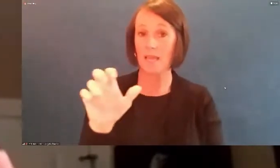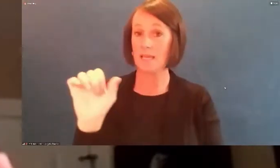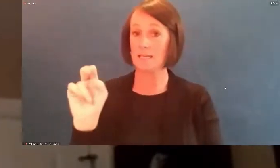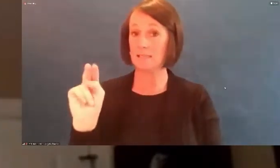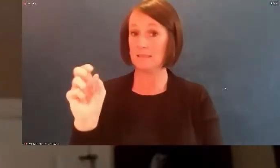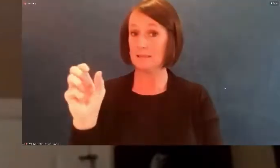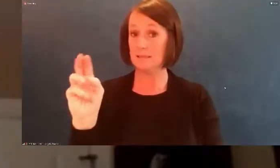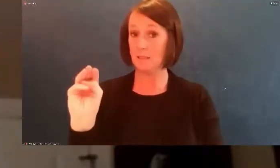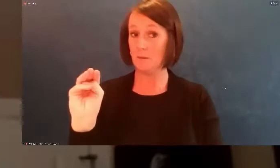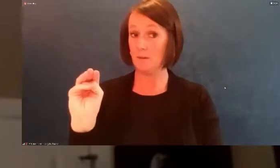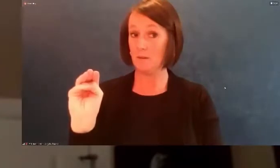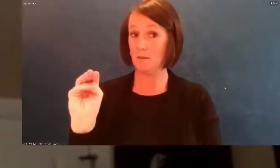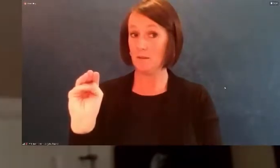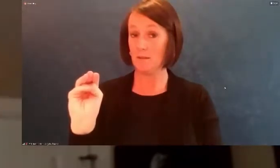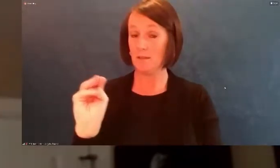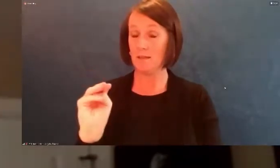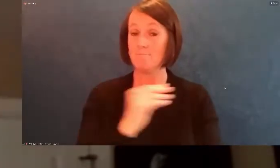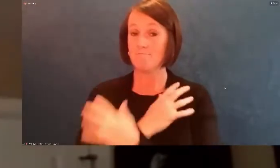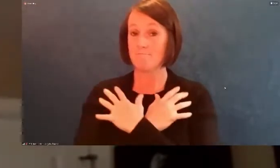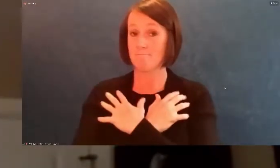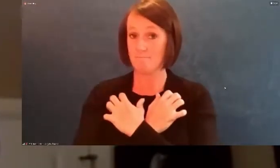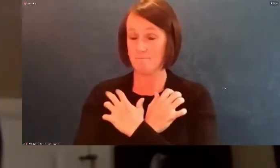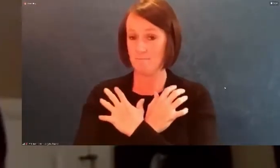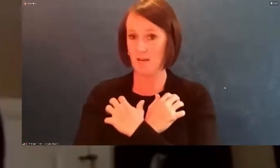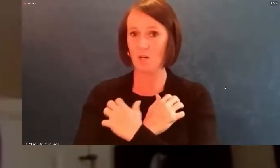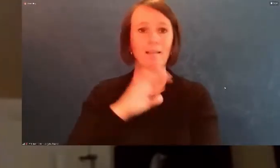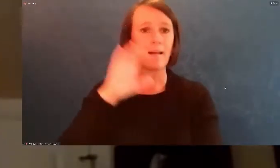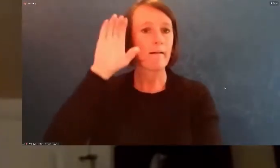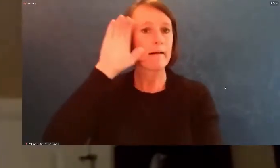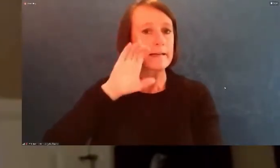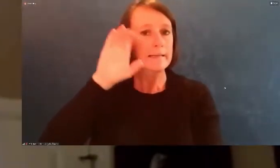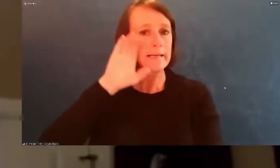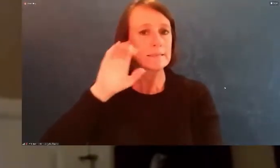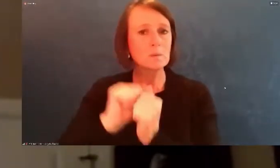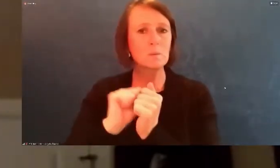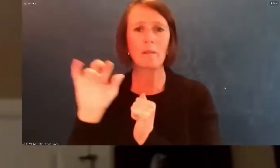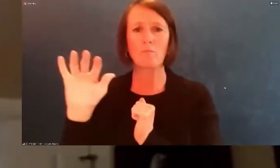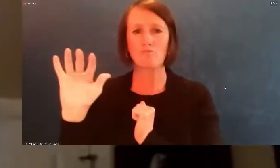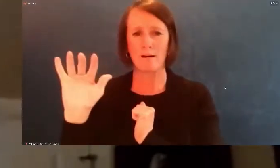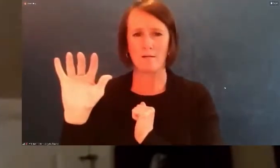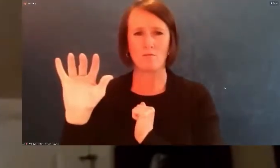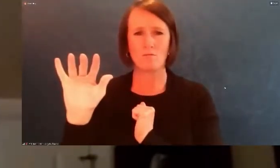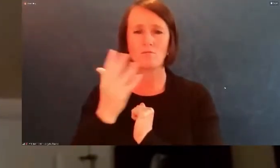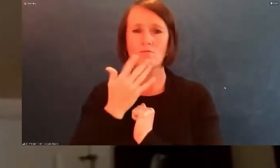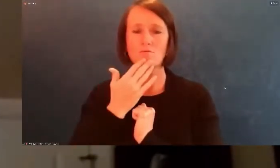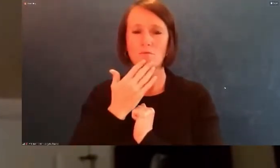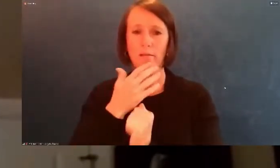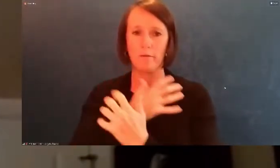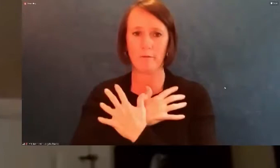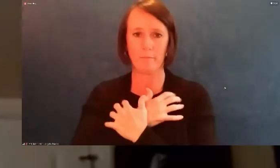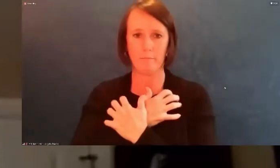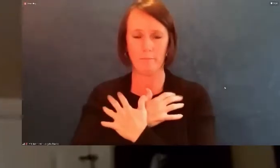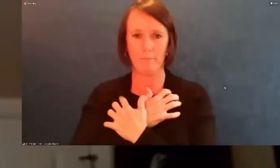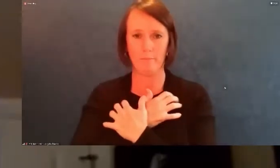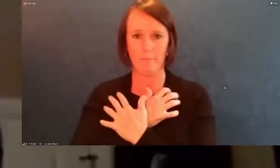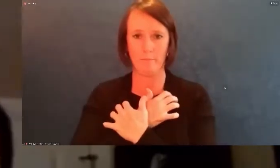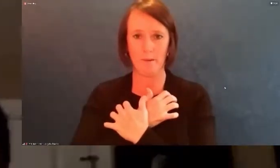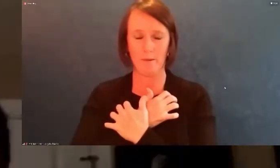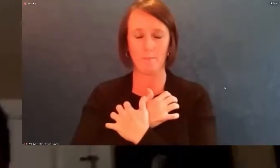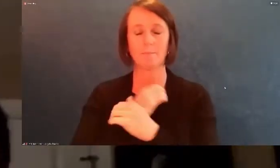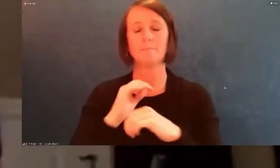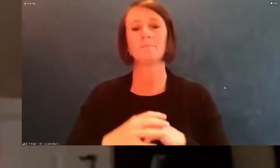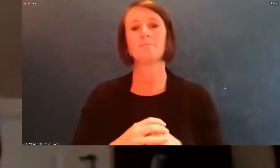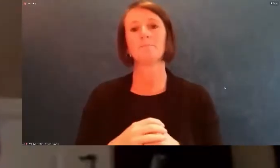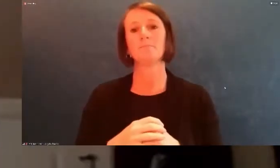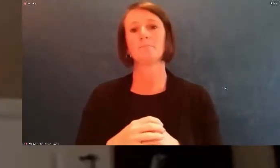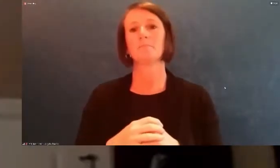a cousin of the brown bear. They're a little smaller, but their coats are the color of cinnamon. Now, I was